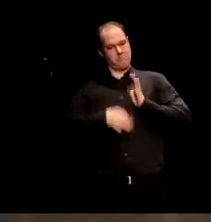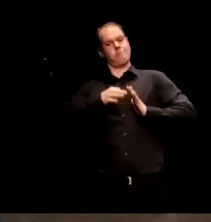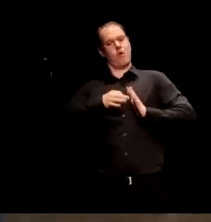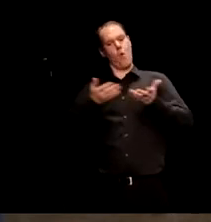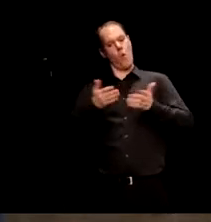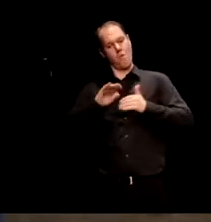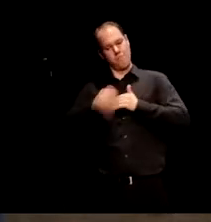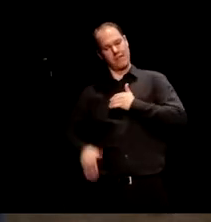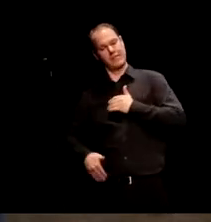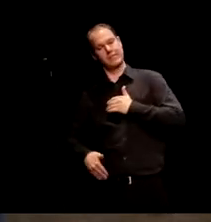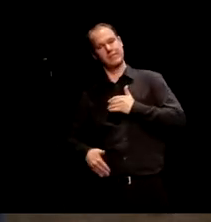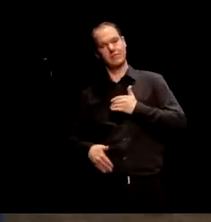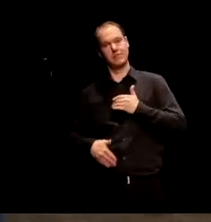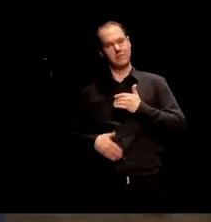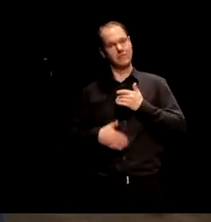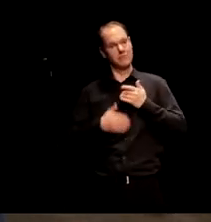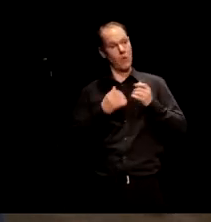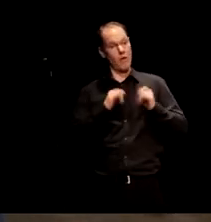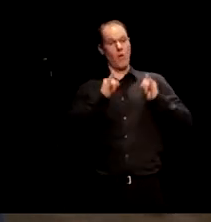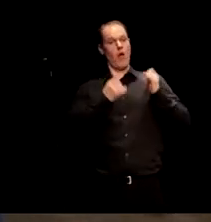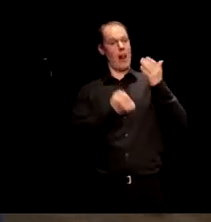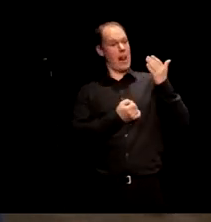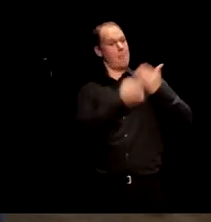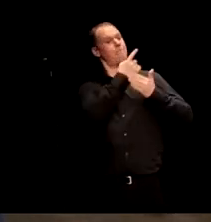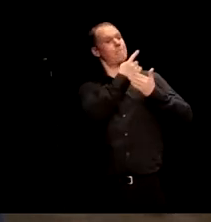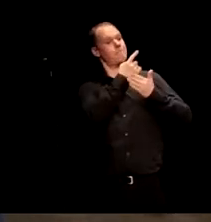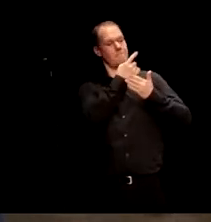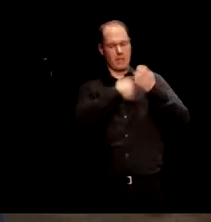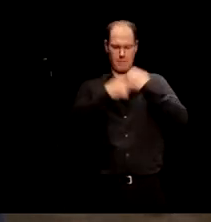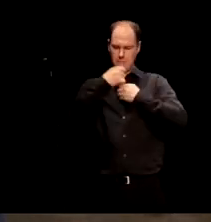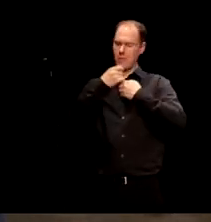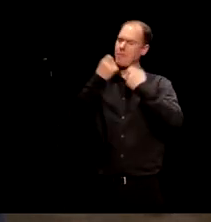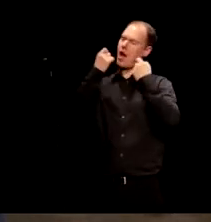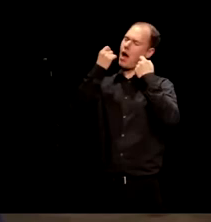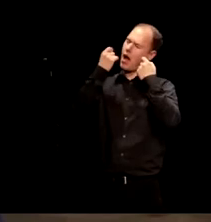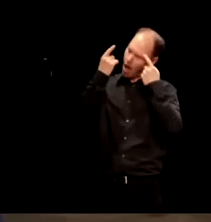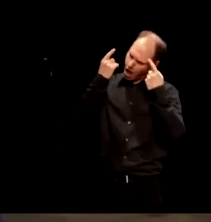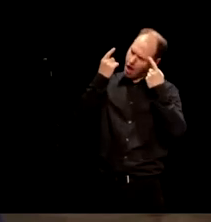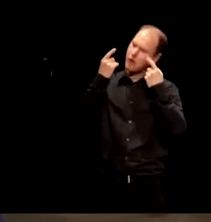It can give you sympathy and understanding.